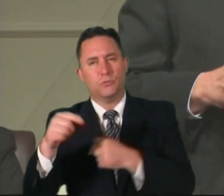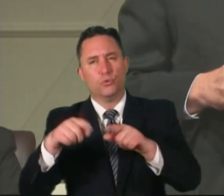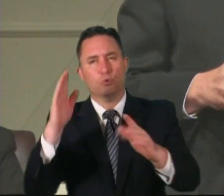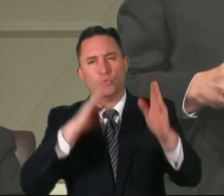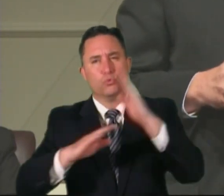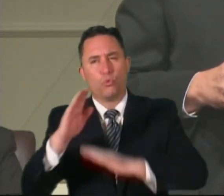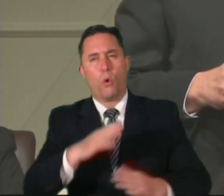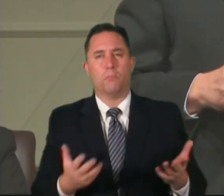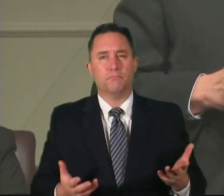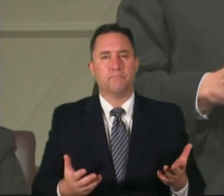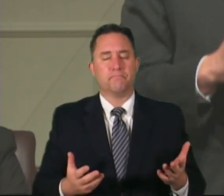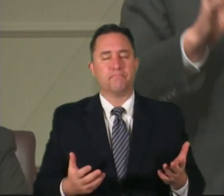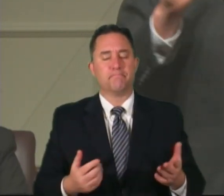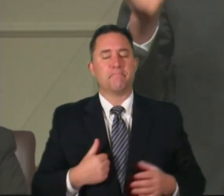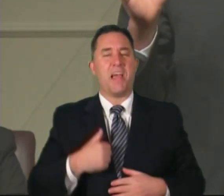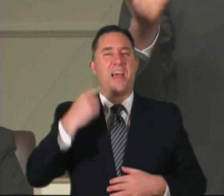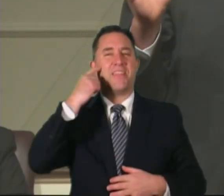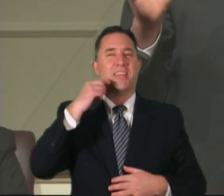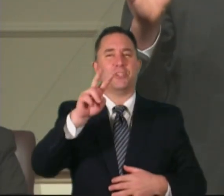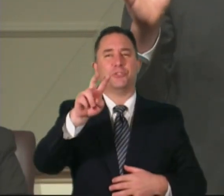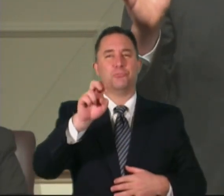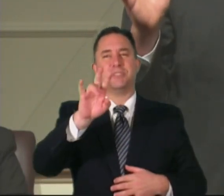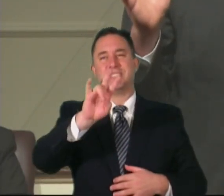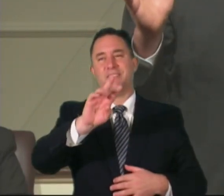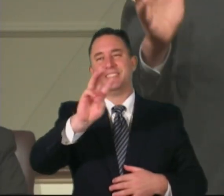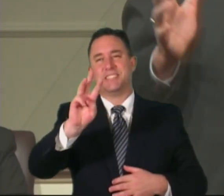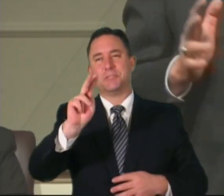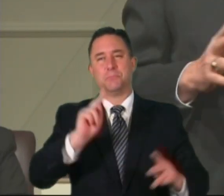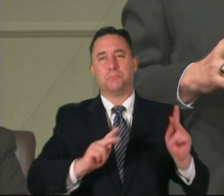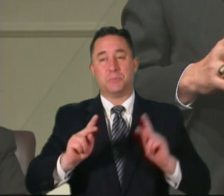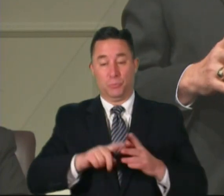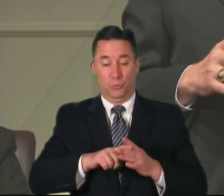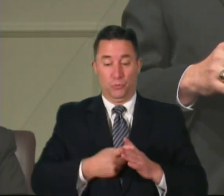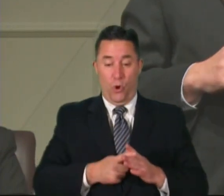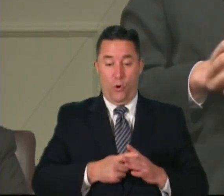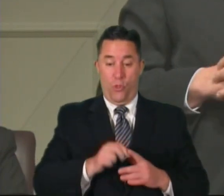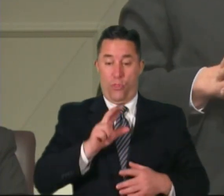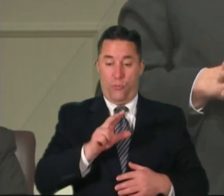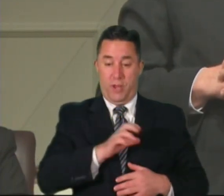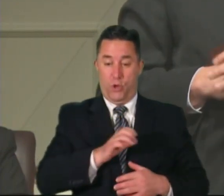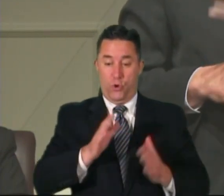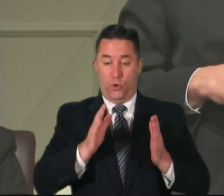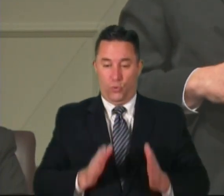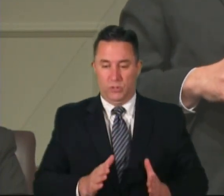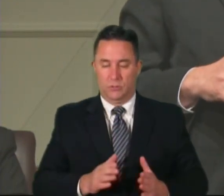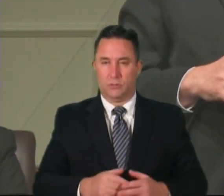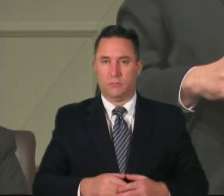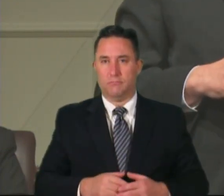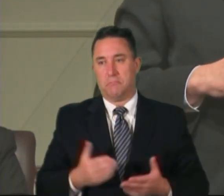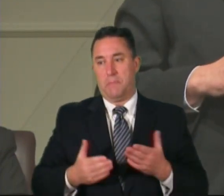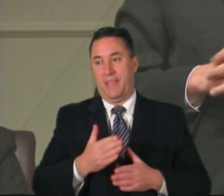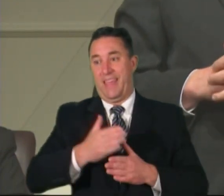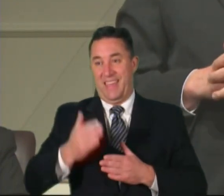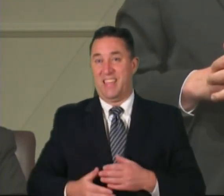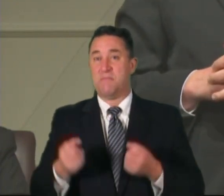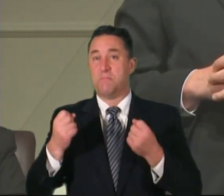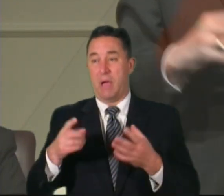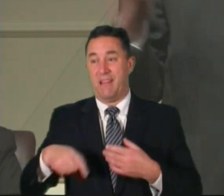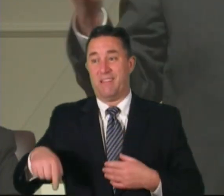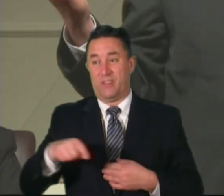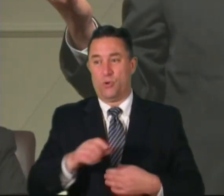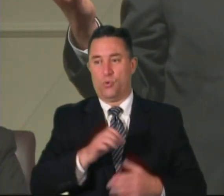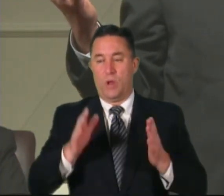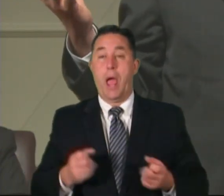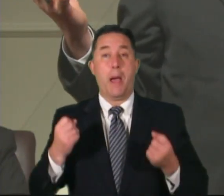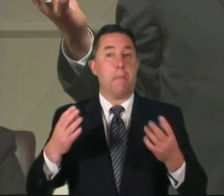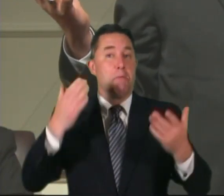storm. I think 276 people started off with three Christians. I think it ended up with a lot of Christians. We don't know